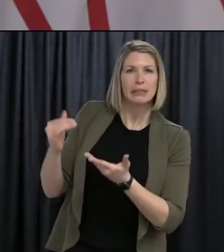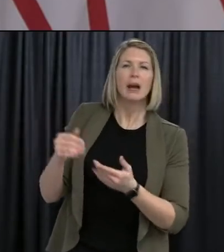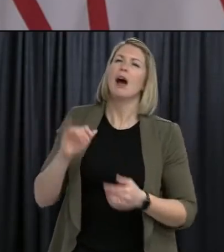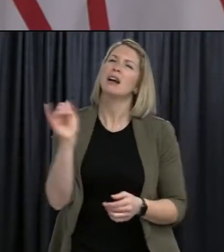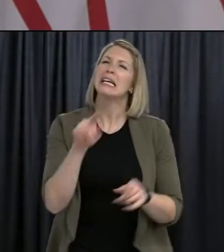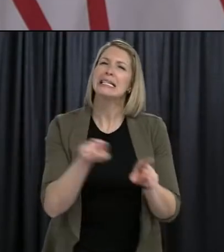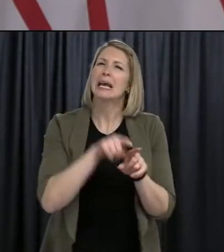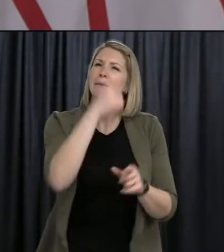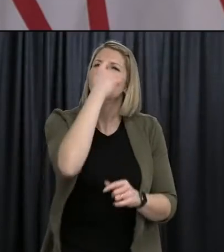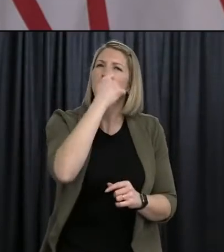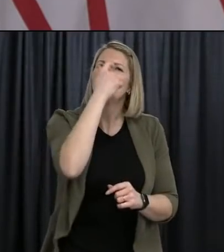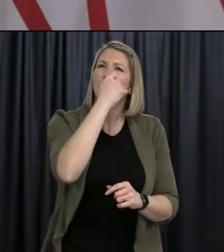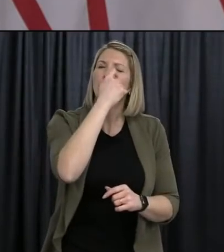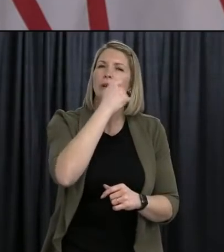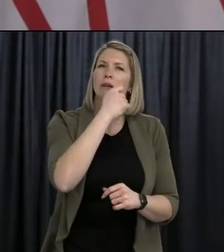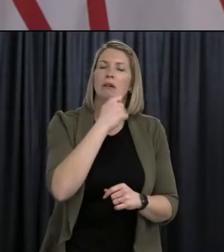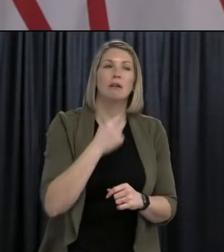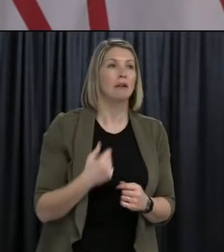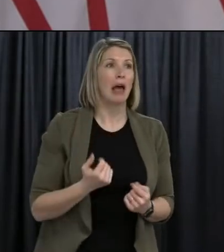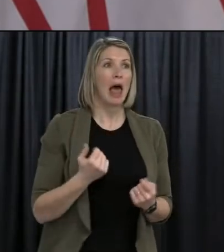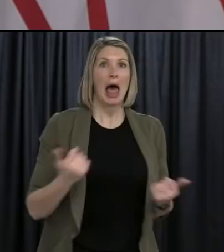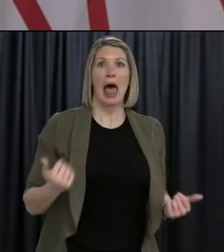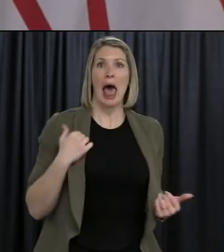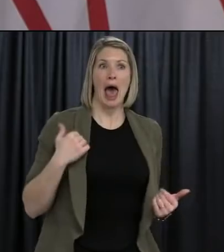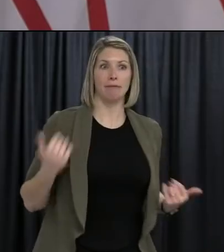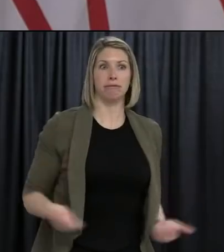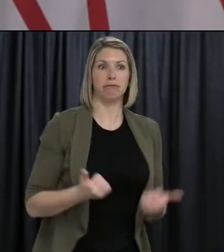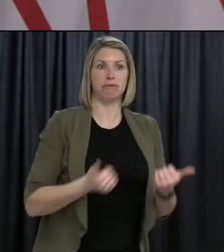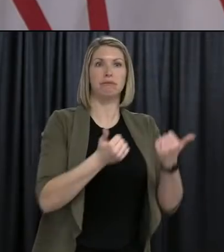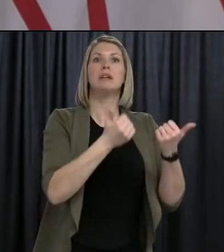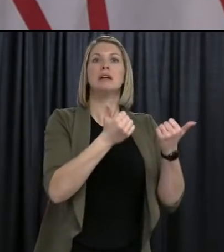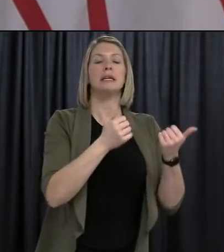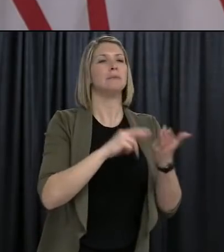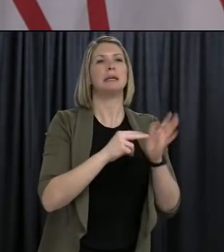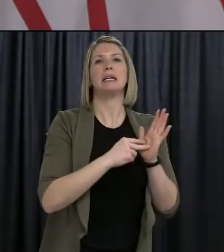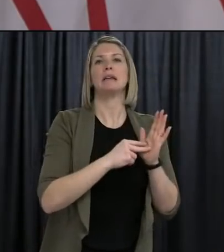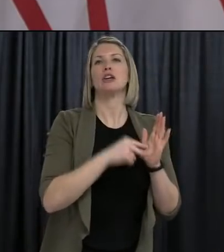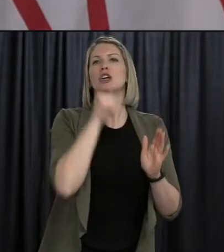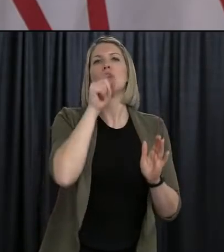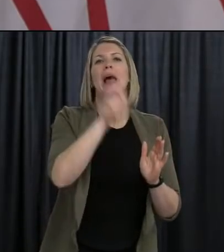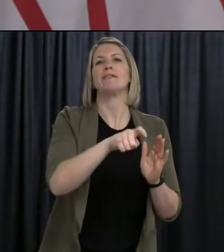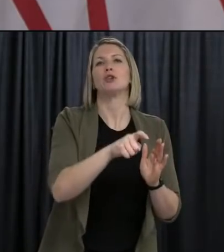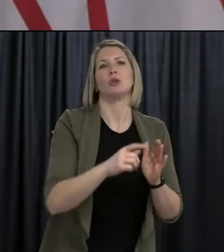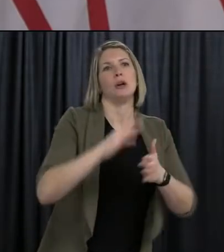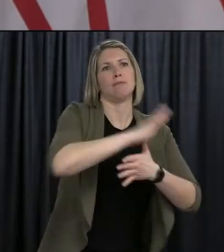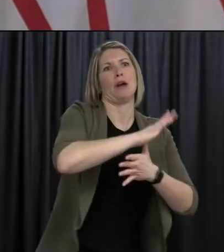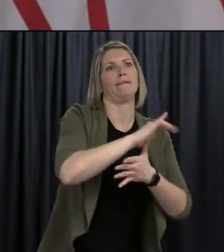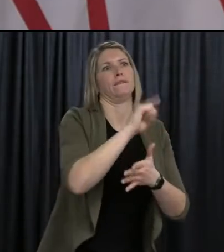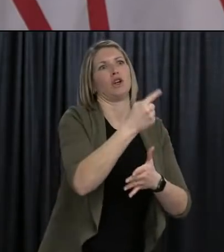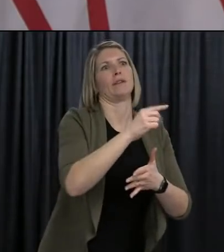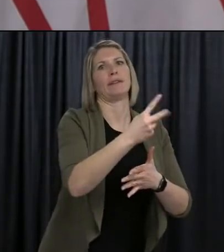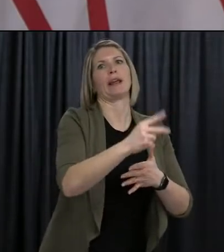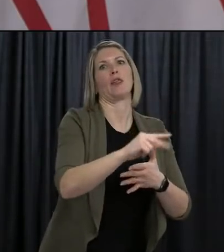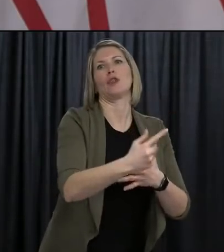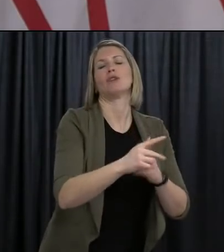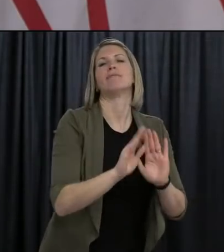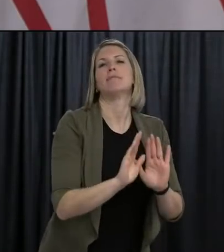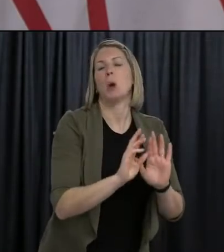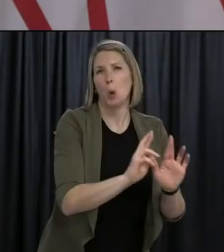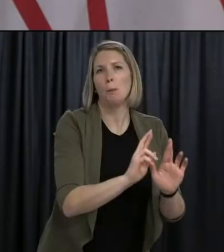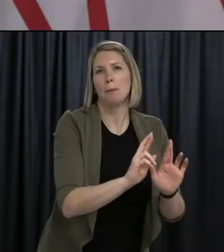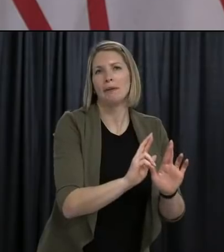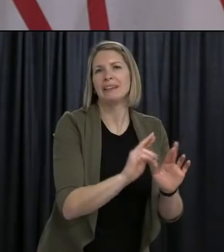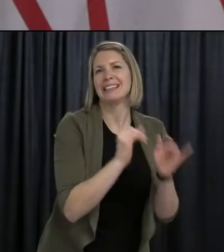campaign, you come forward and you get the vaccine. I mean, that's the hope, that eventually we'll get to there. So it's difficult for me to